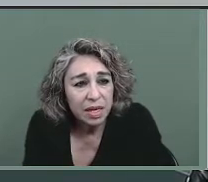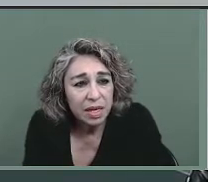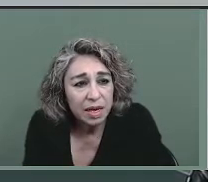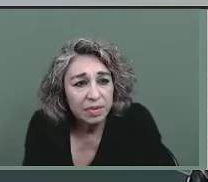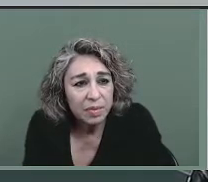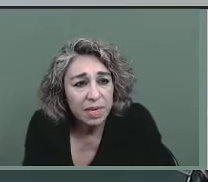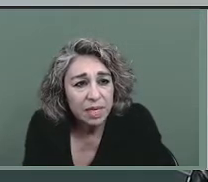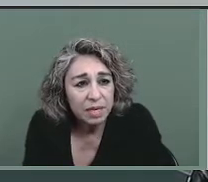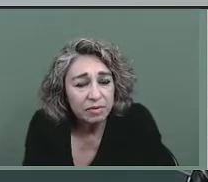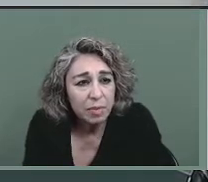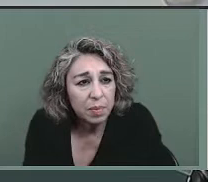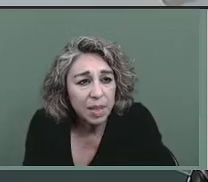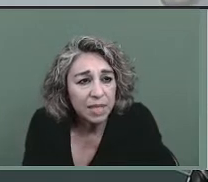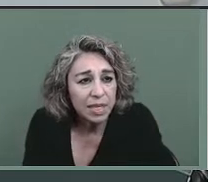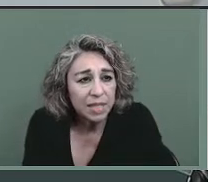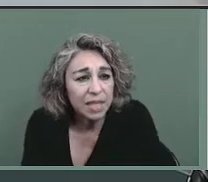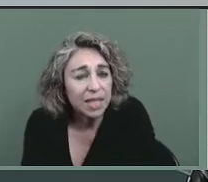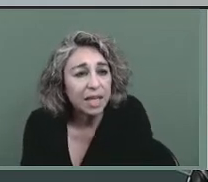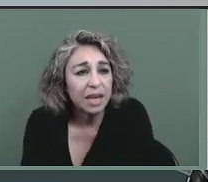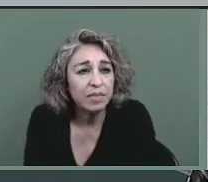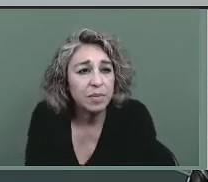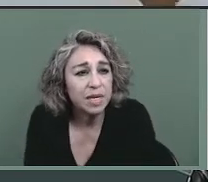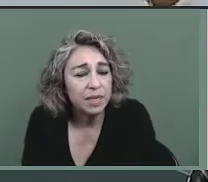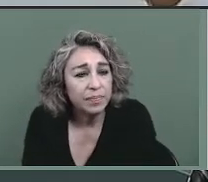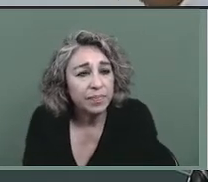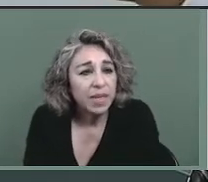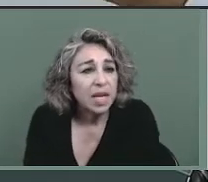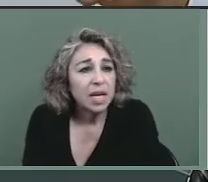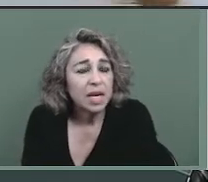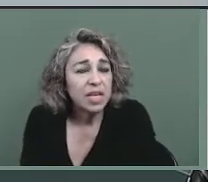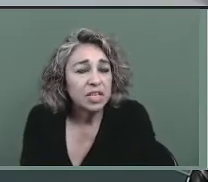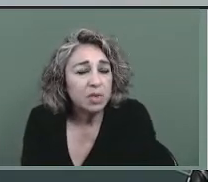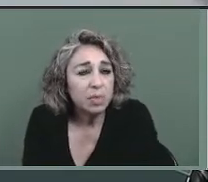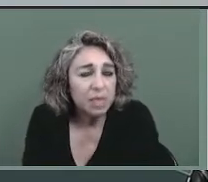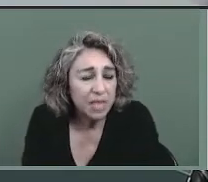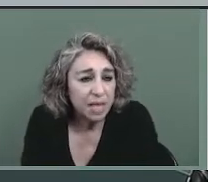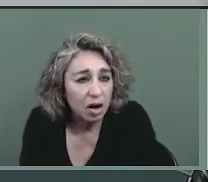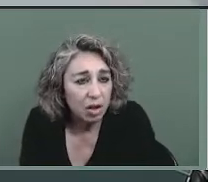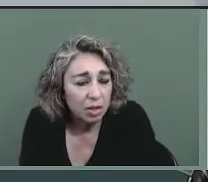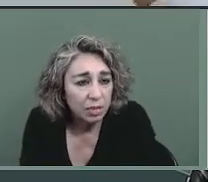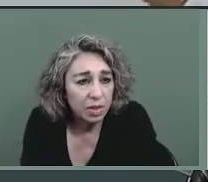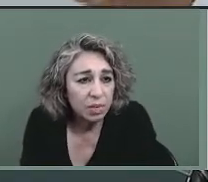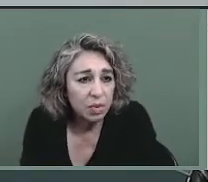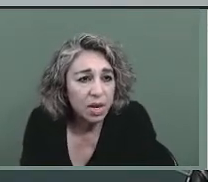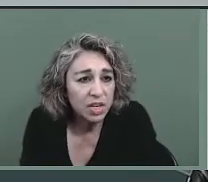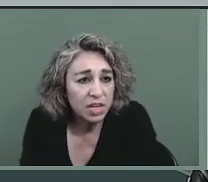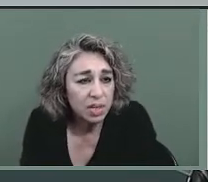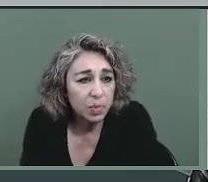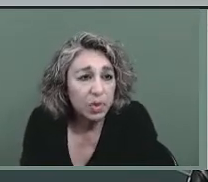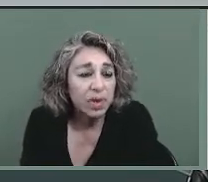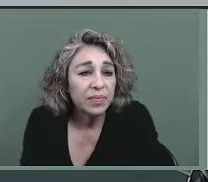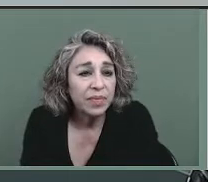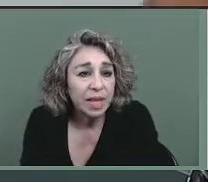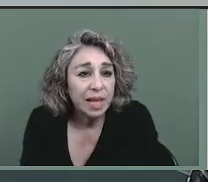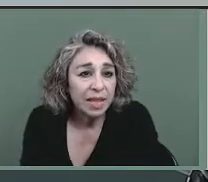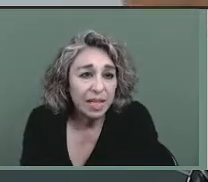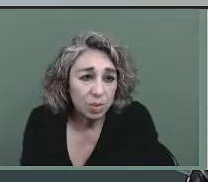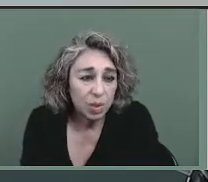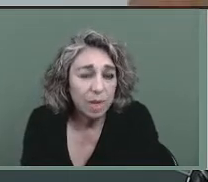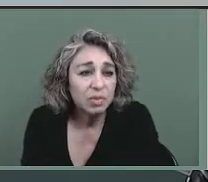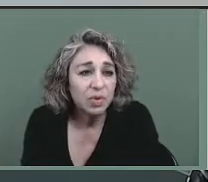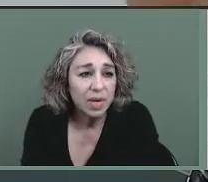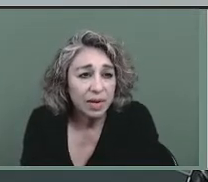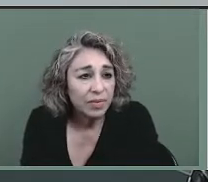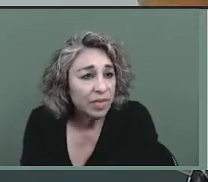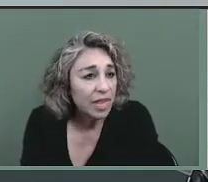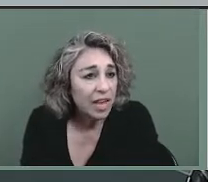the government from the politics, and the government needs to represent all, the rich and the poor, and that's what